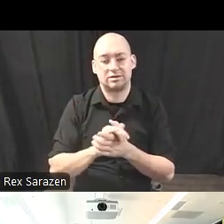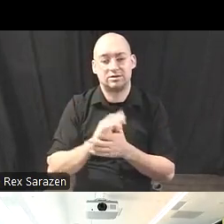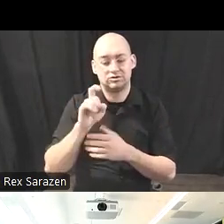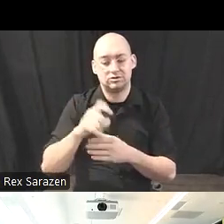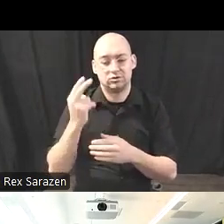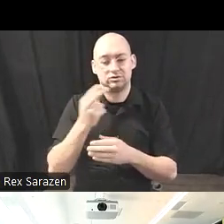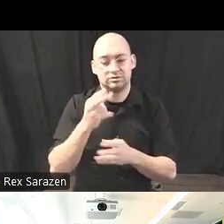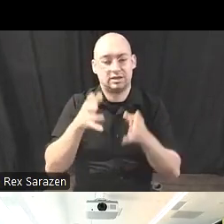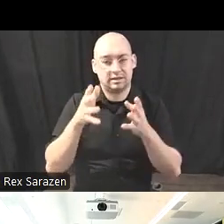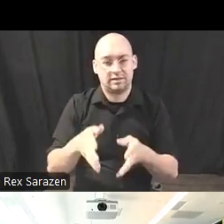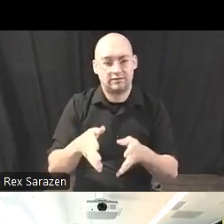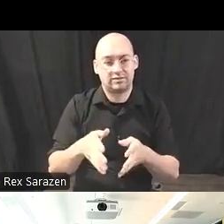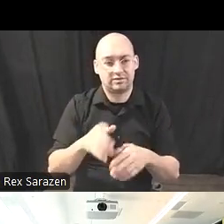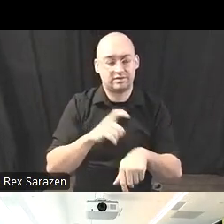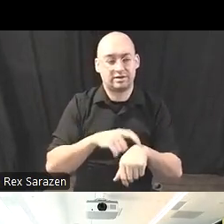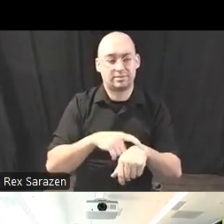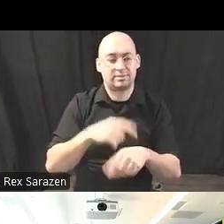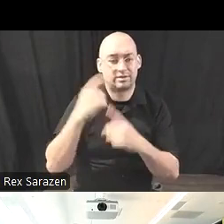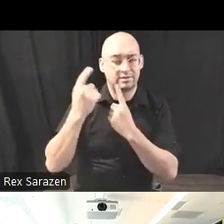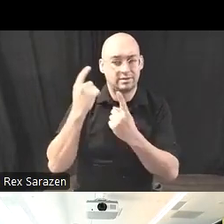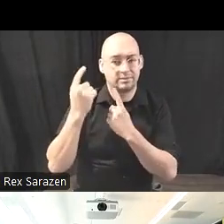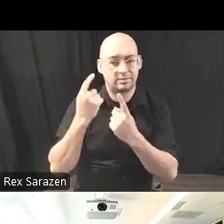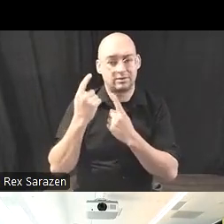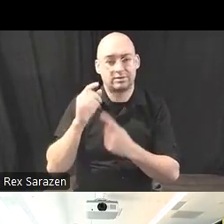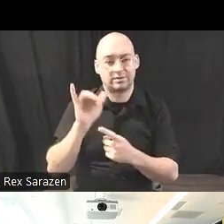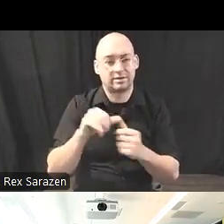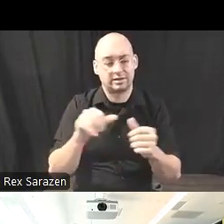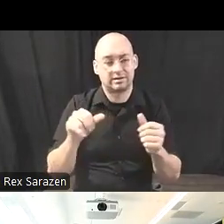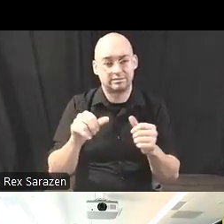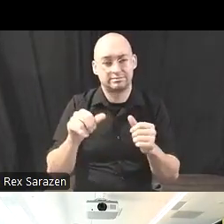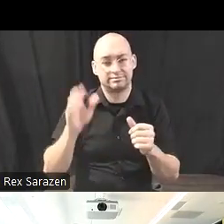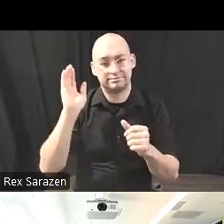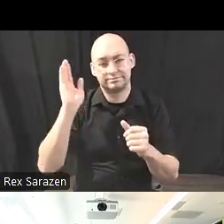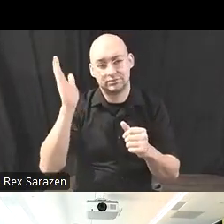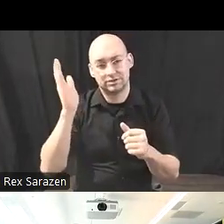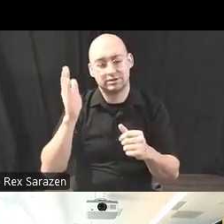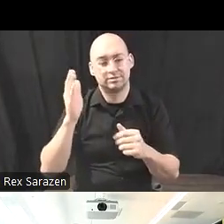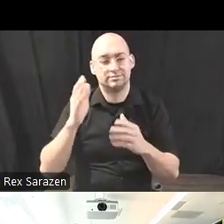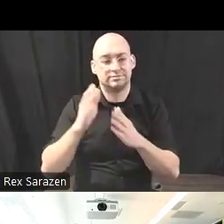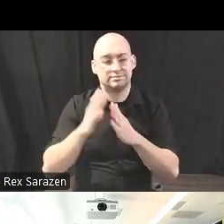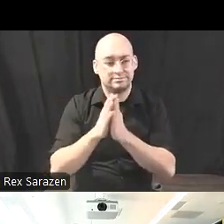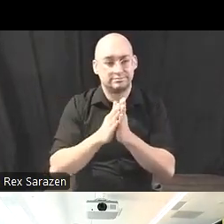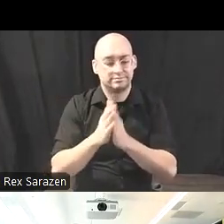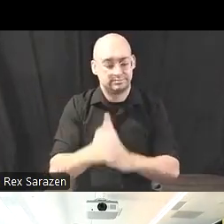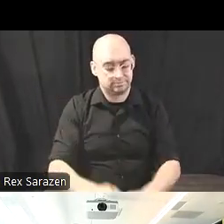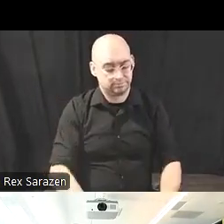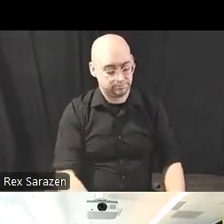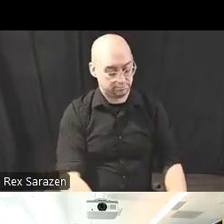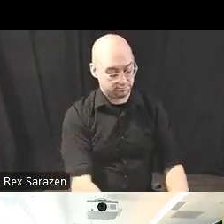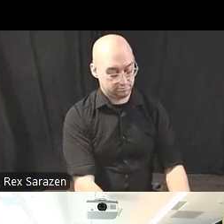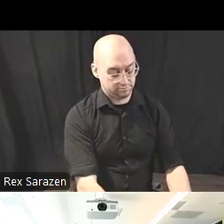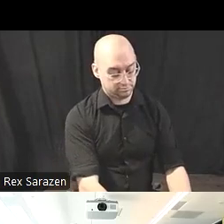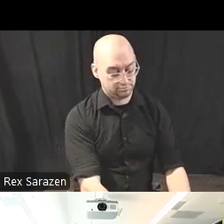time to reflect on what Sarah just presented and the initiatives before us.